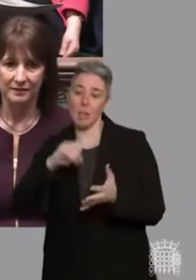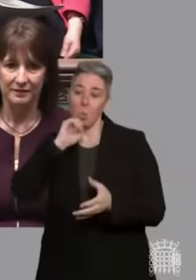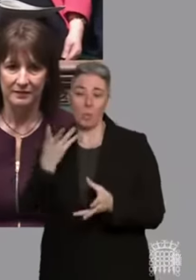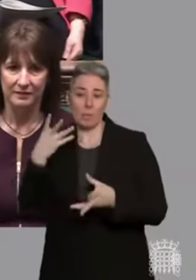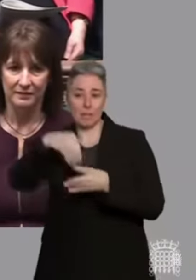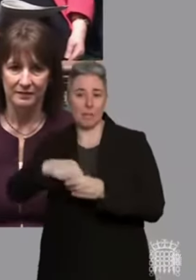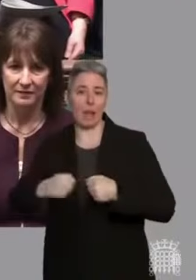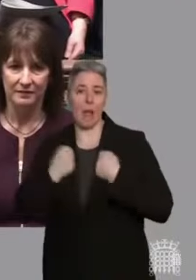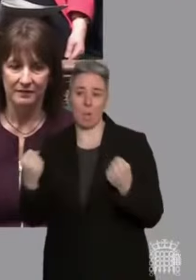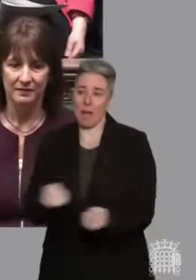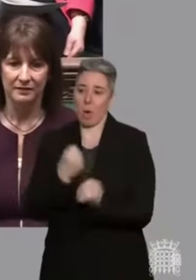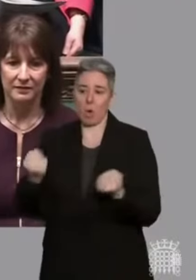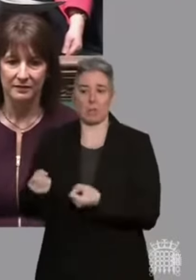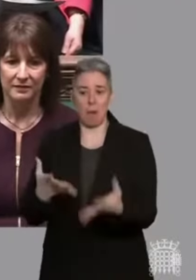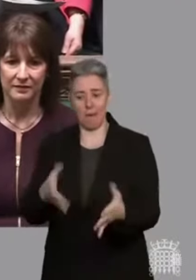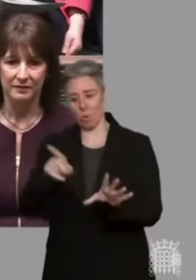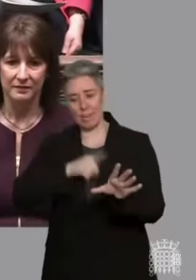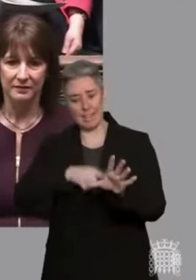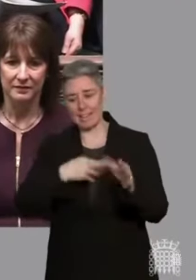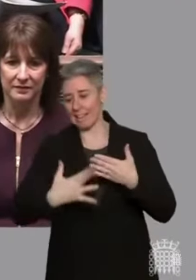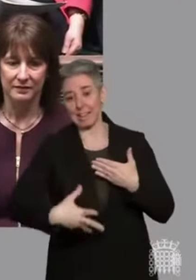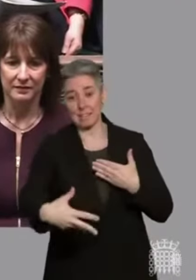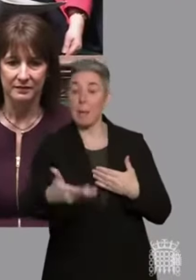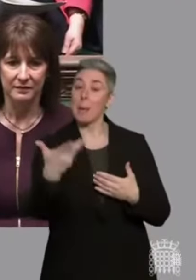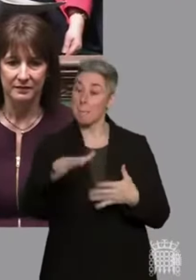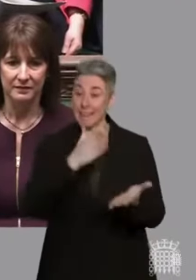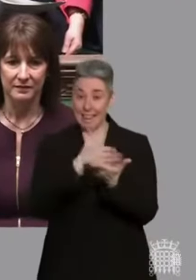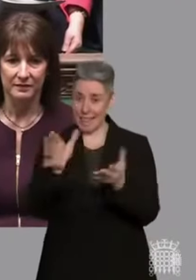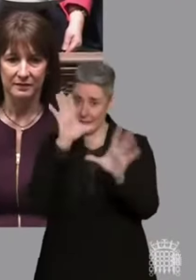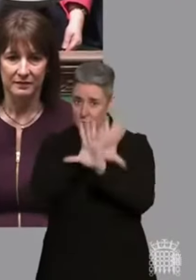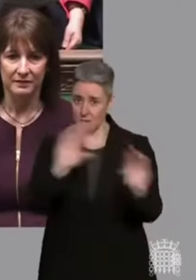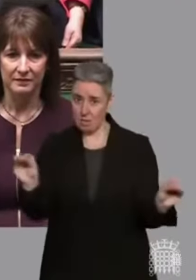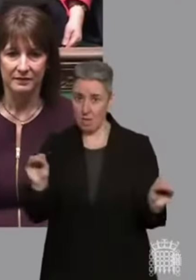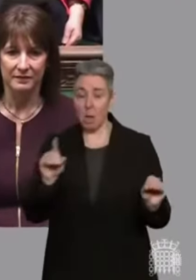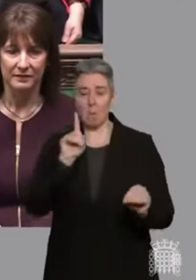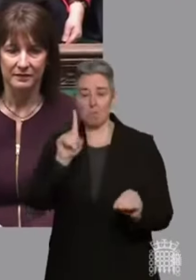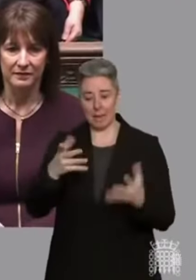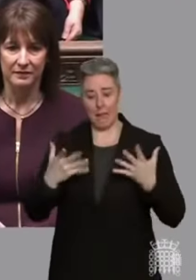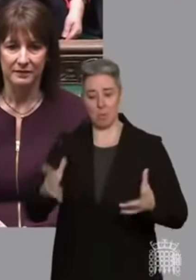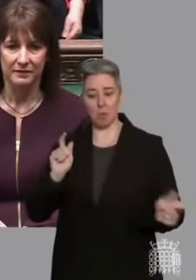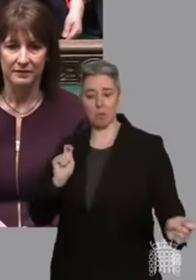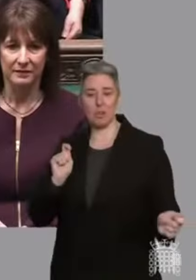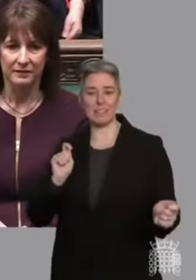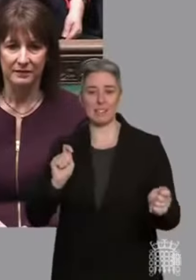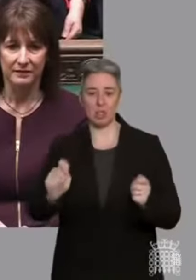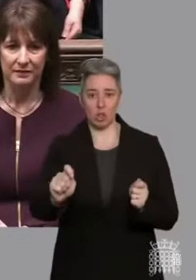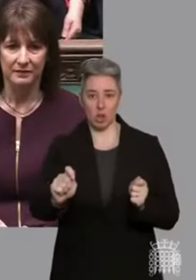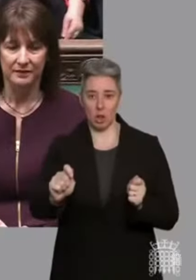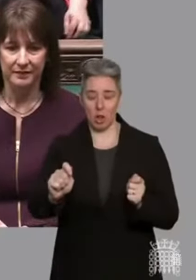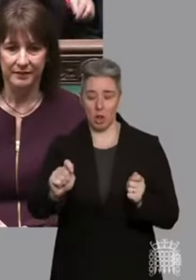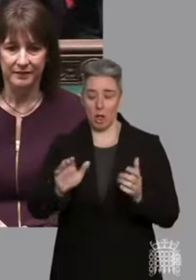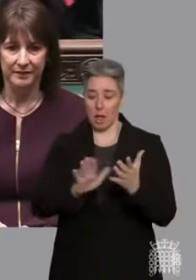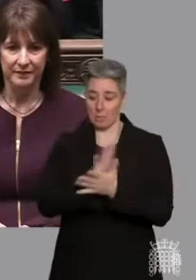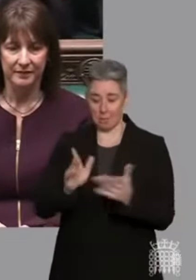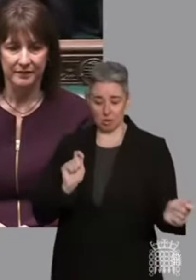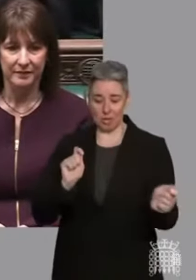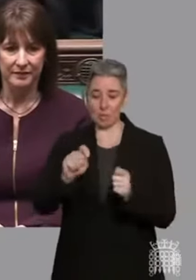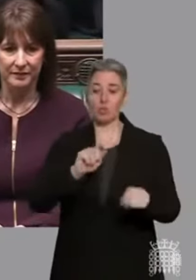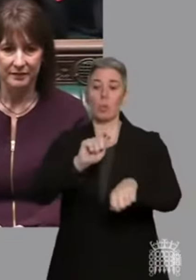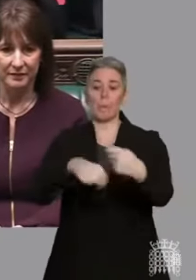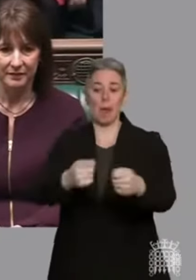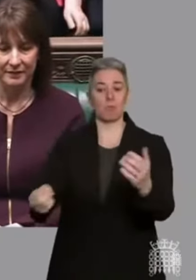through a transition. It's important because that transition to renewable energy will give us lower bills, energy security, take